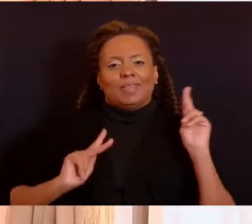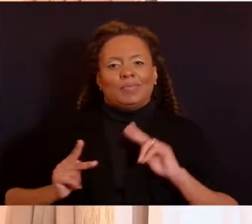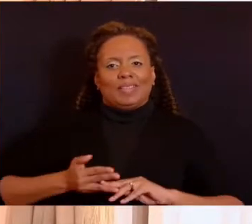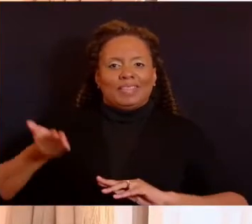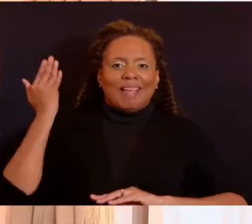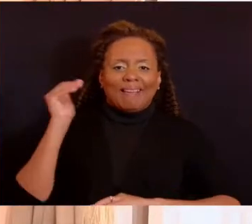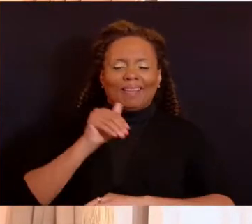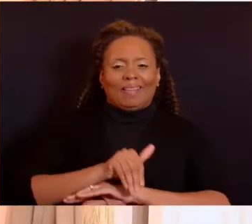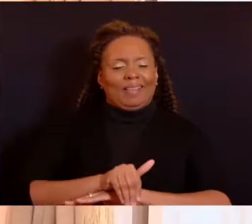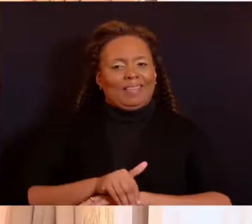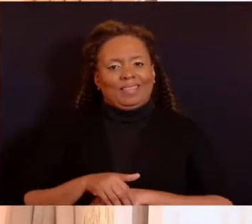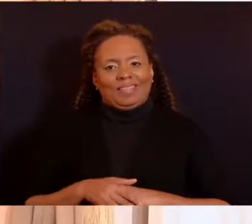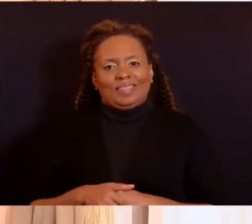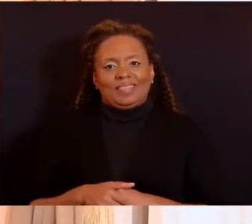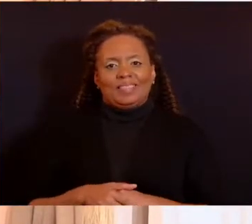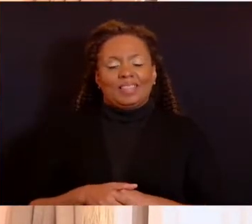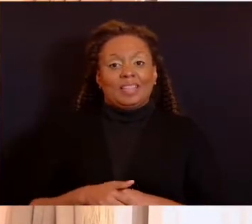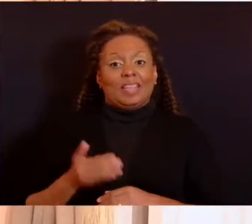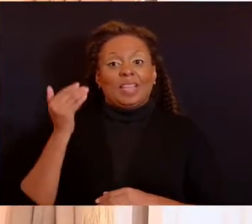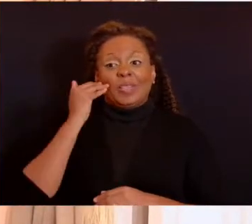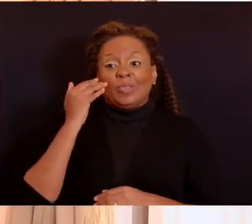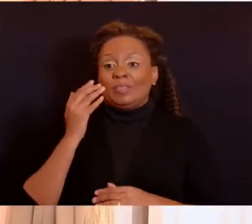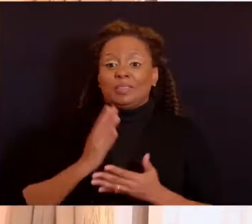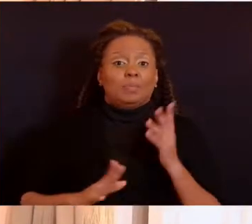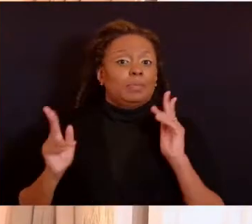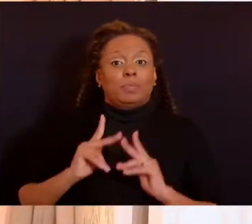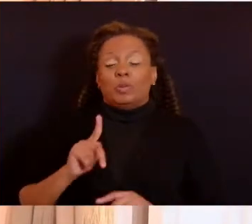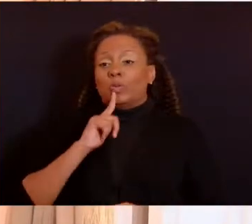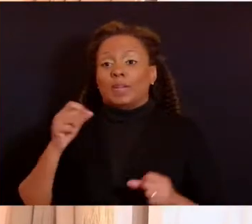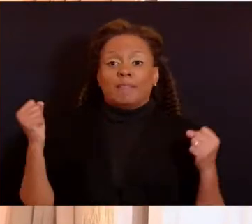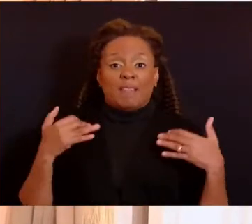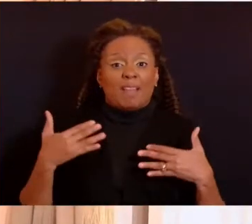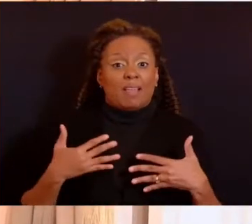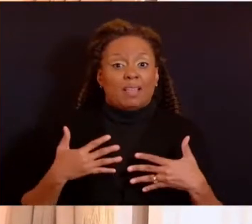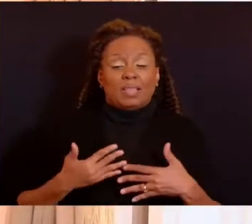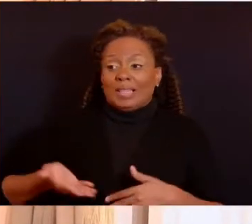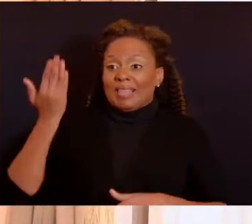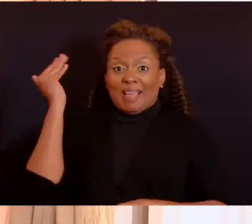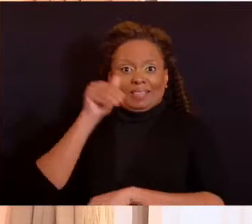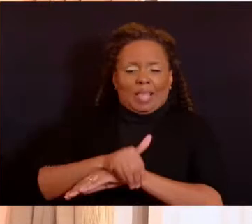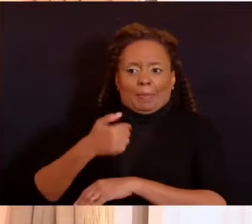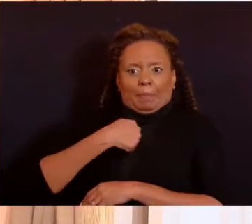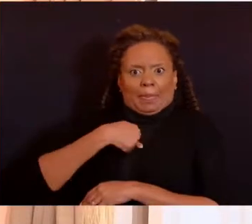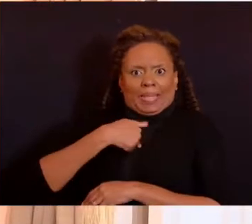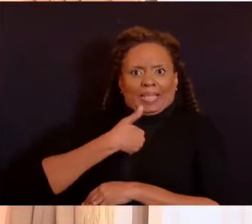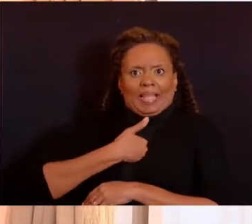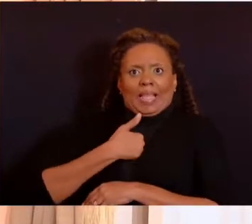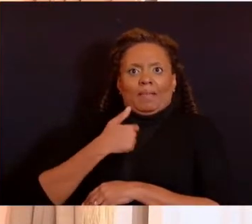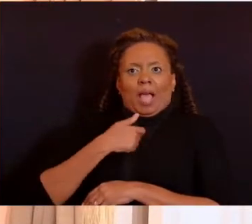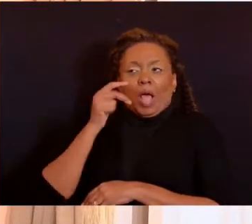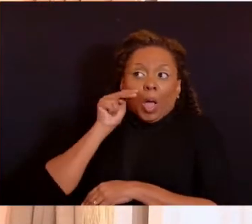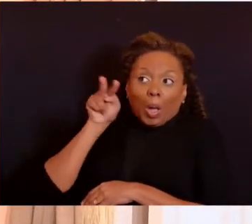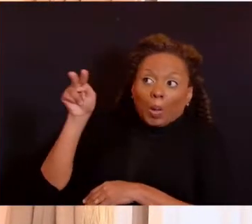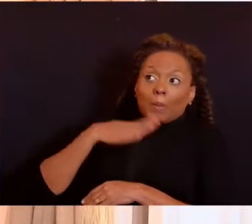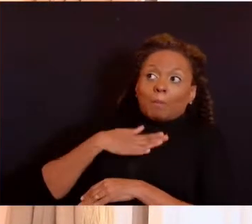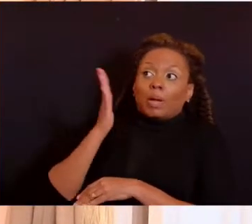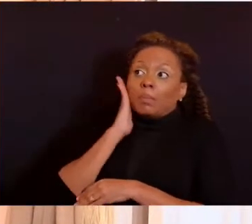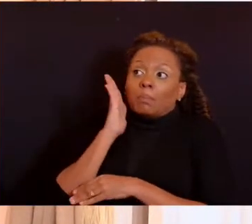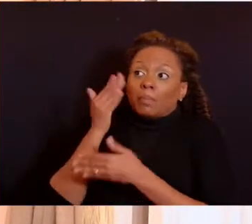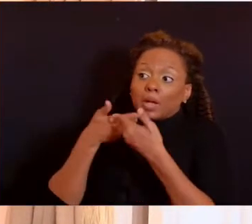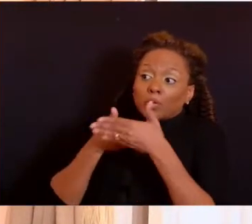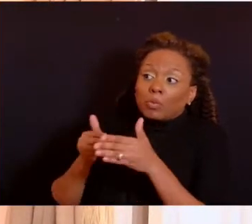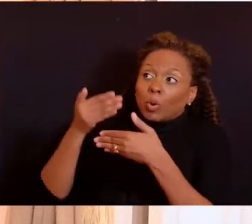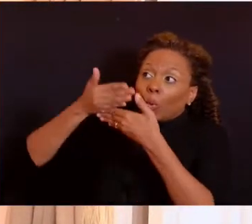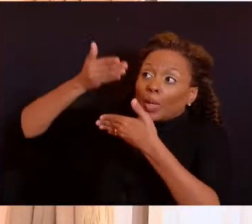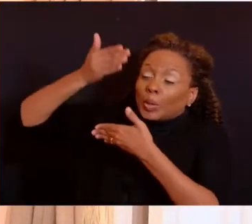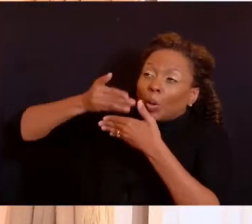can't even contemplate the level of fear, because as I looked out of my bedroom window and seeing the constant flashing, I could only think